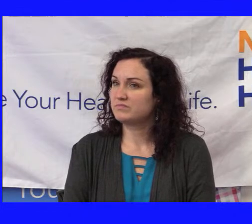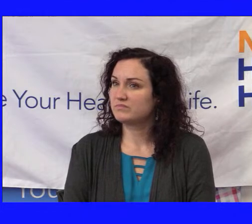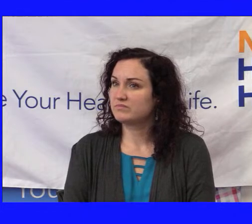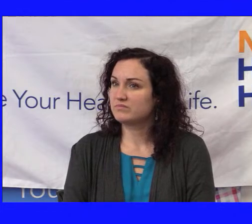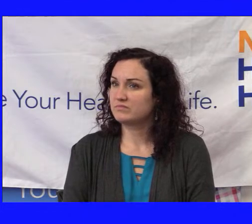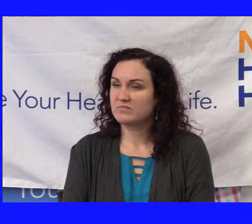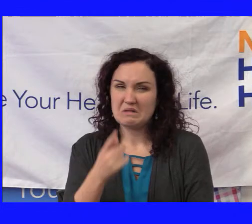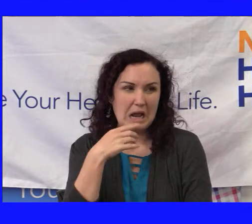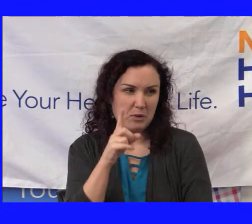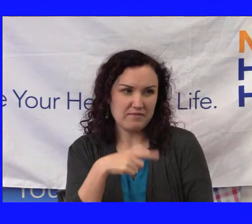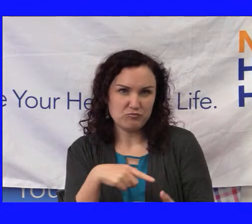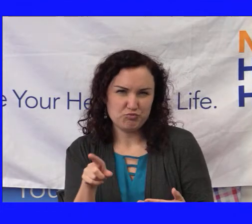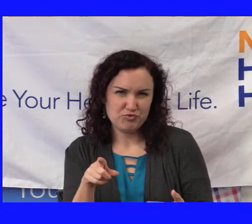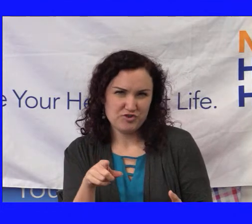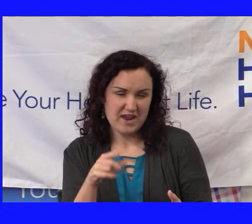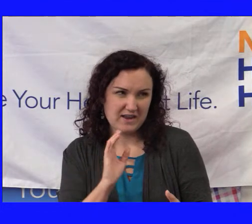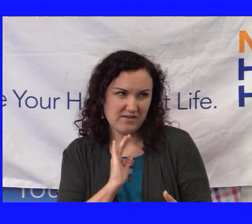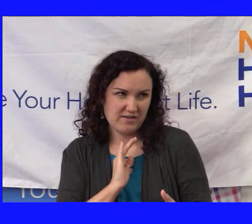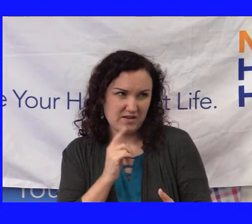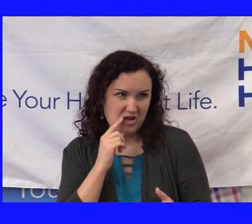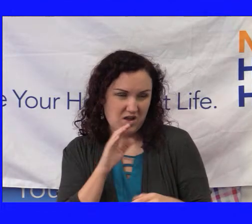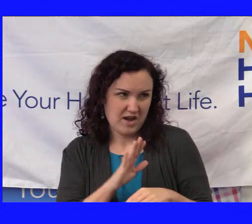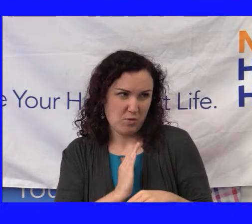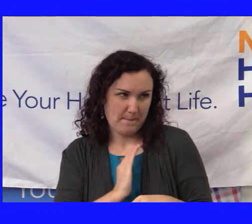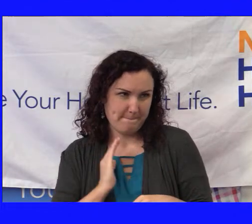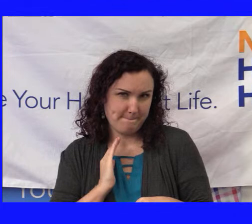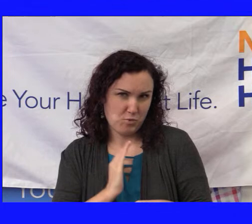I will have to check on our board.